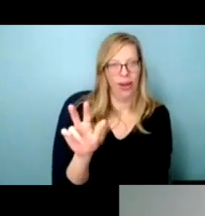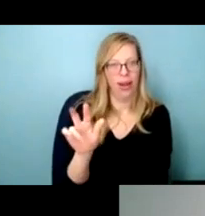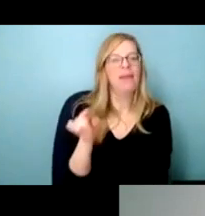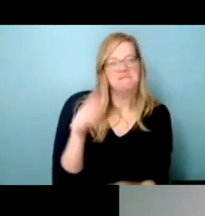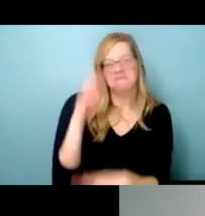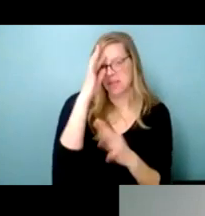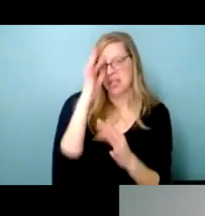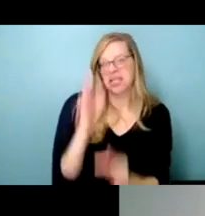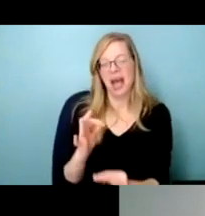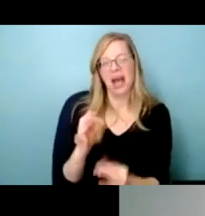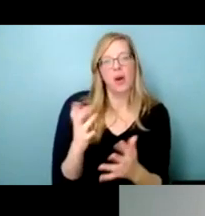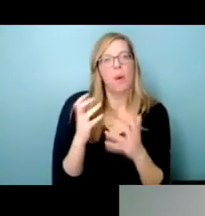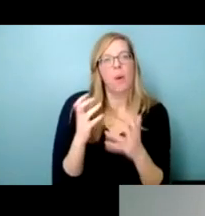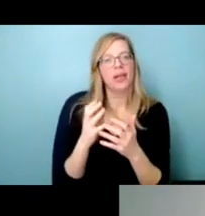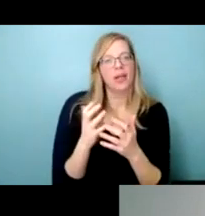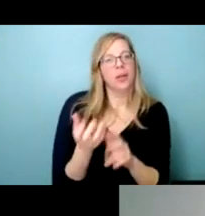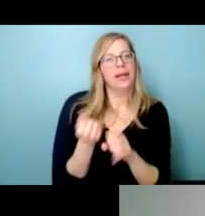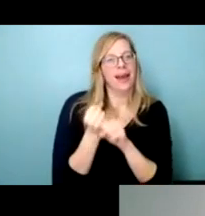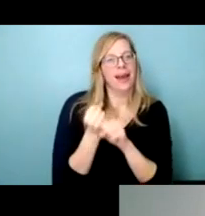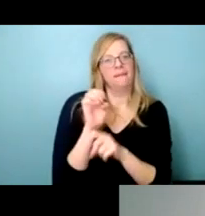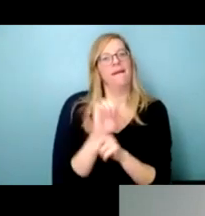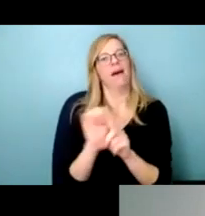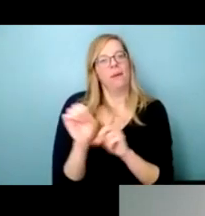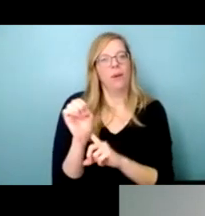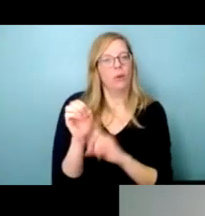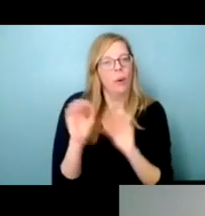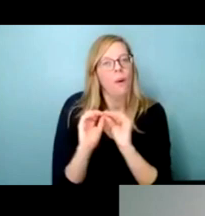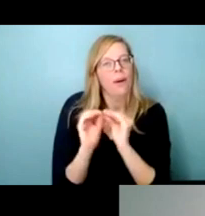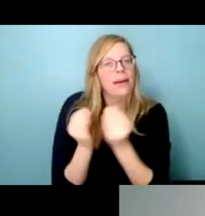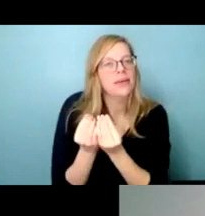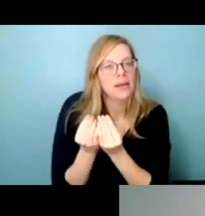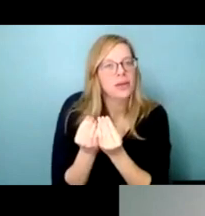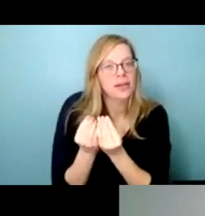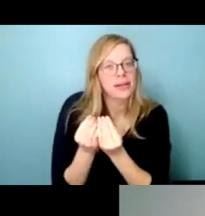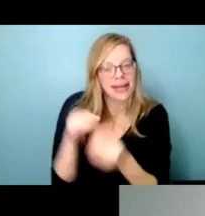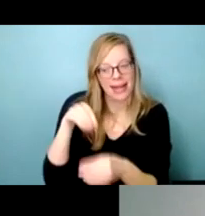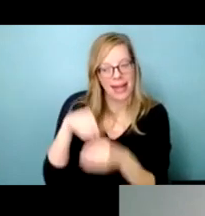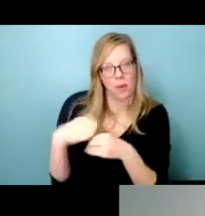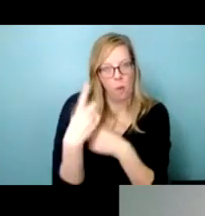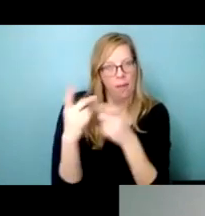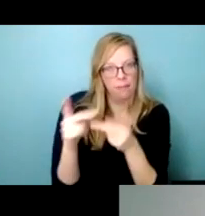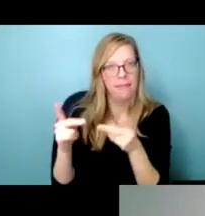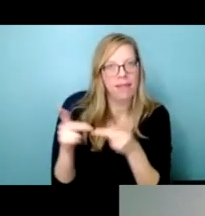get environmental organizations housed in one place.